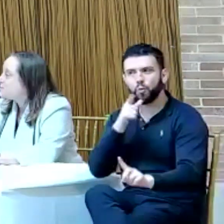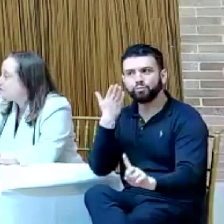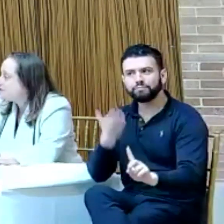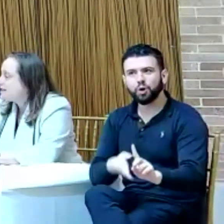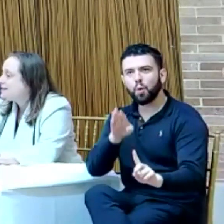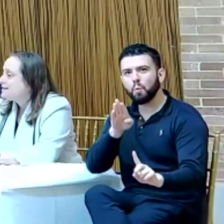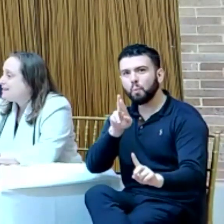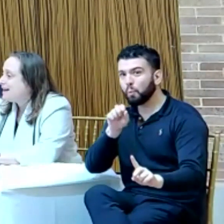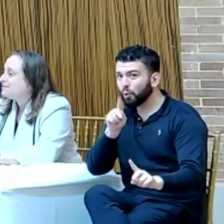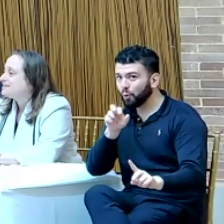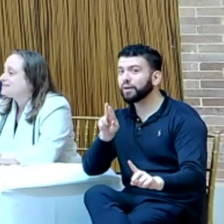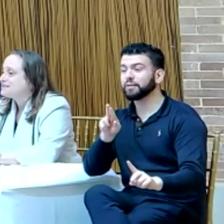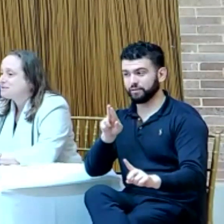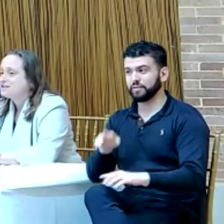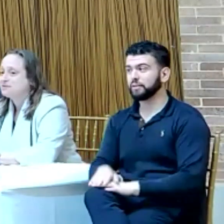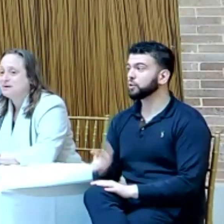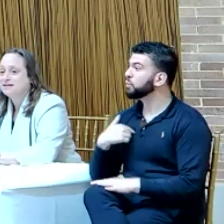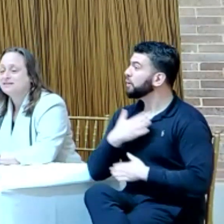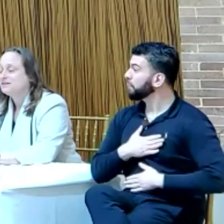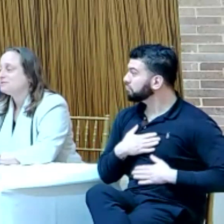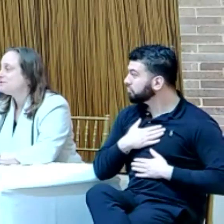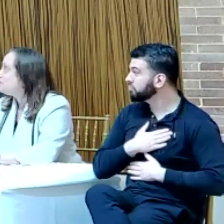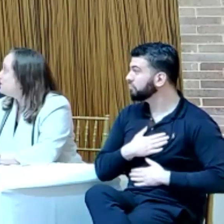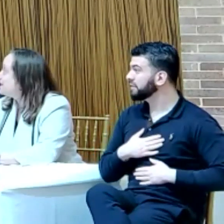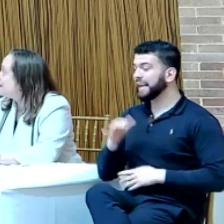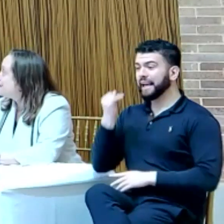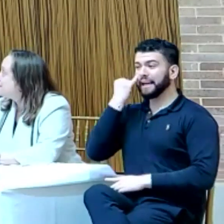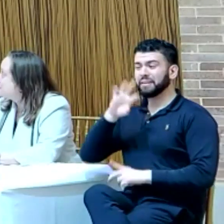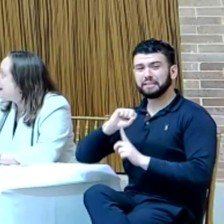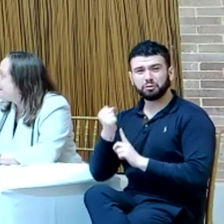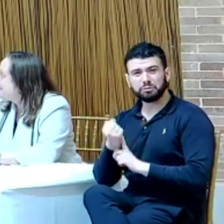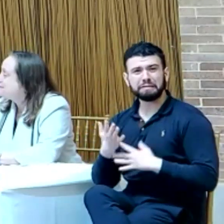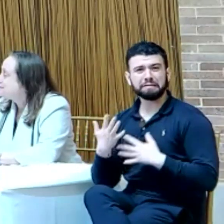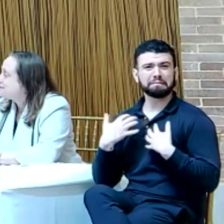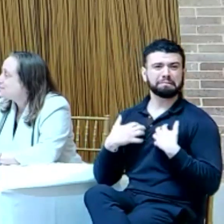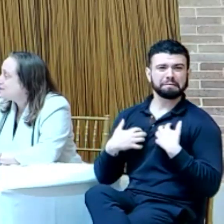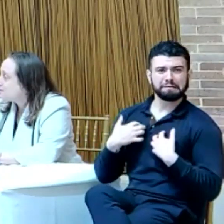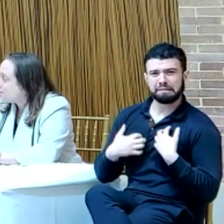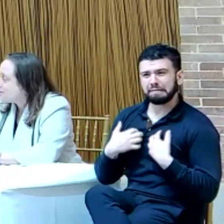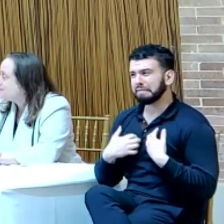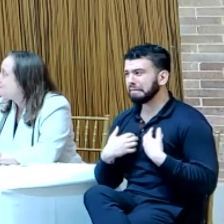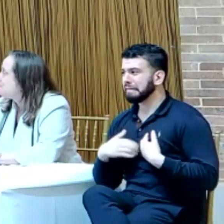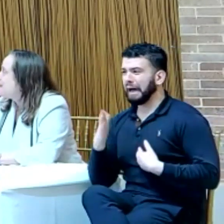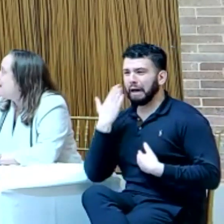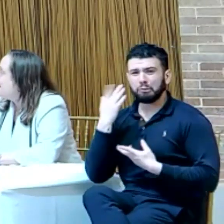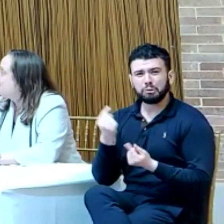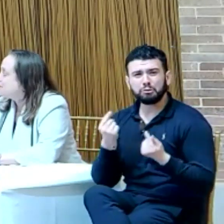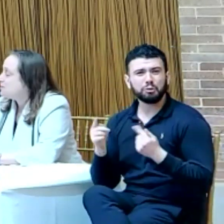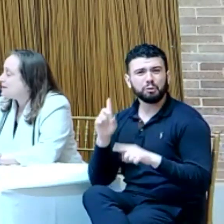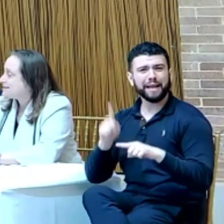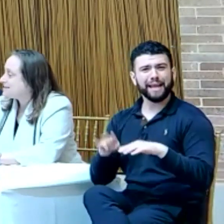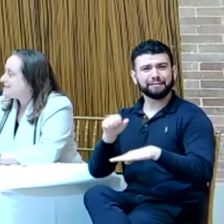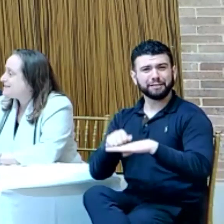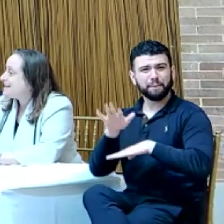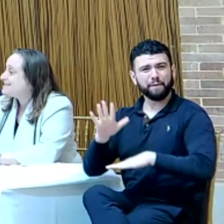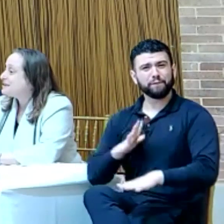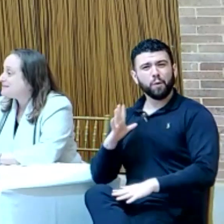we appreciate that if it's a situation where you you don't feel like you can do something formal um but you want